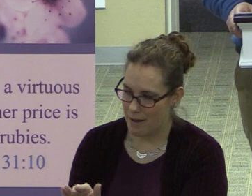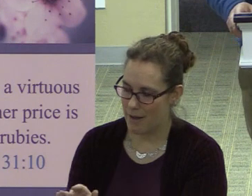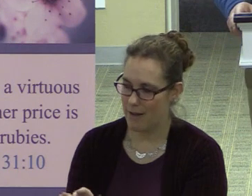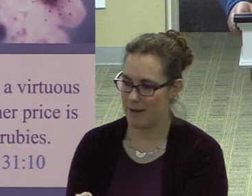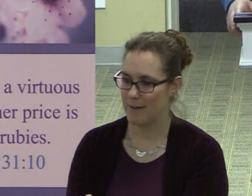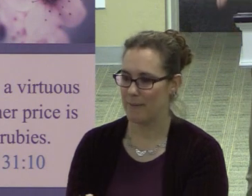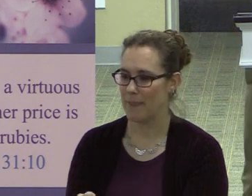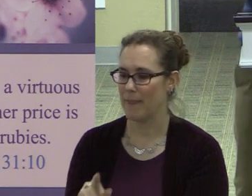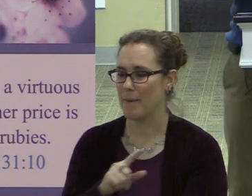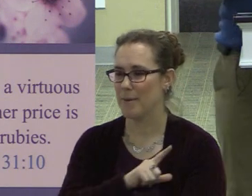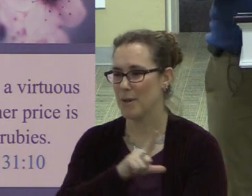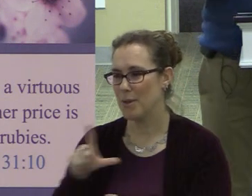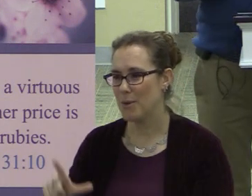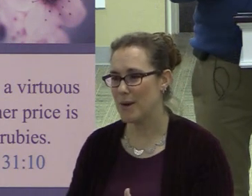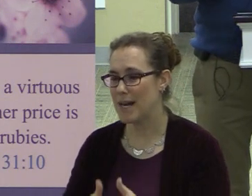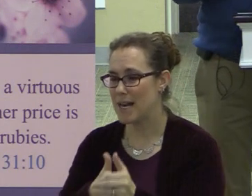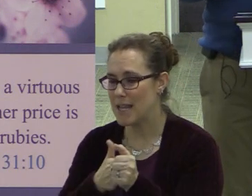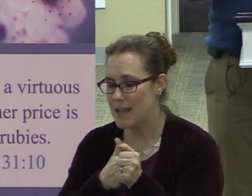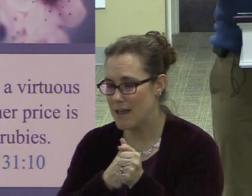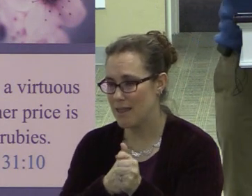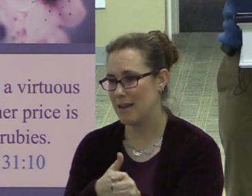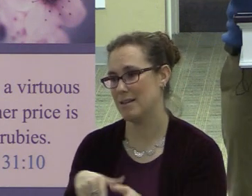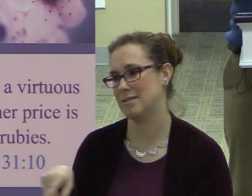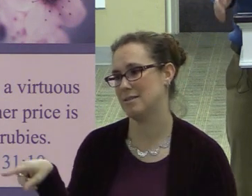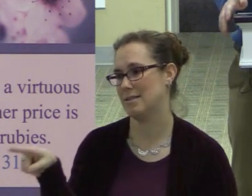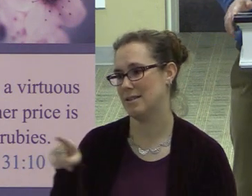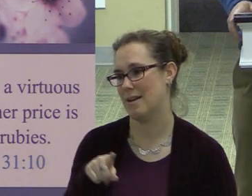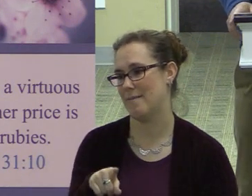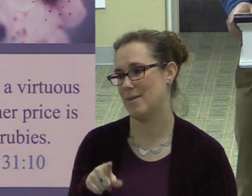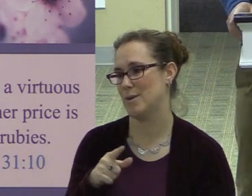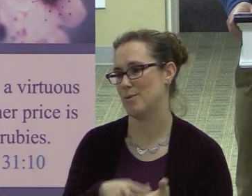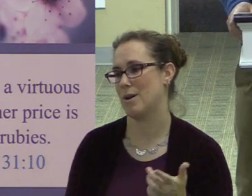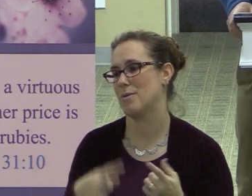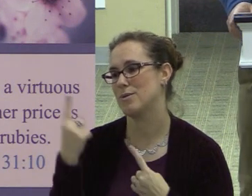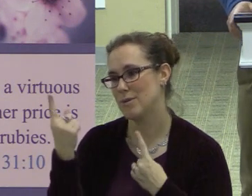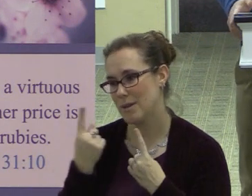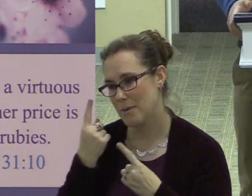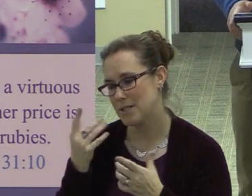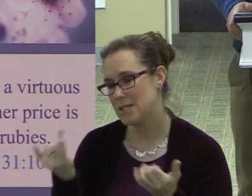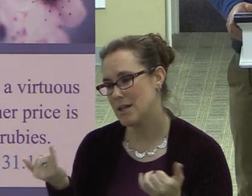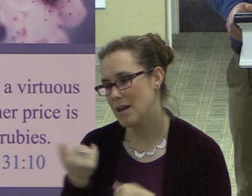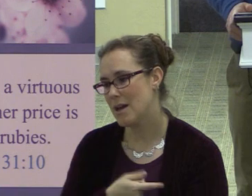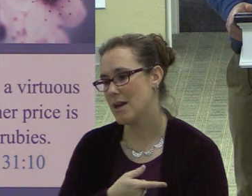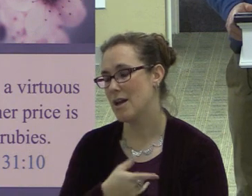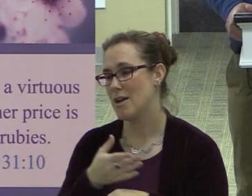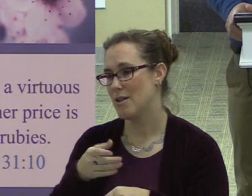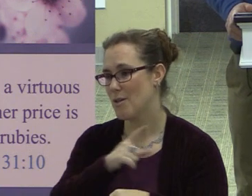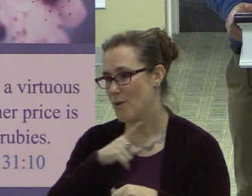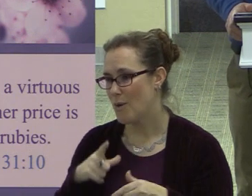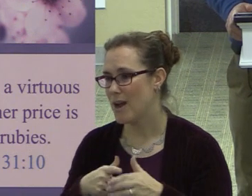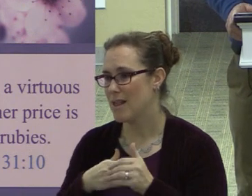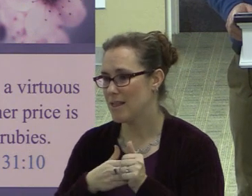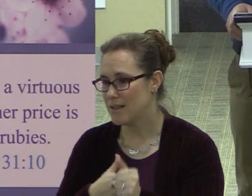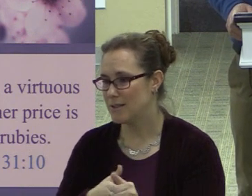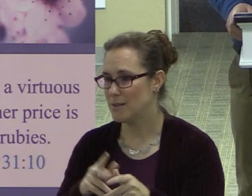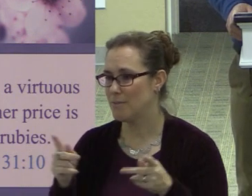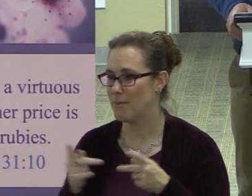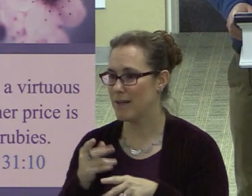But where the Lord leads them is what I want to drive at today. He leads them to